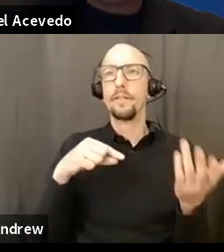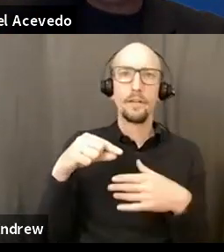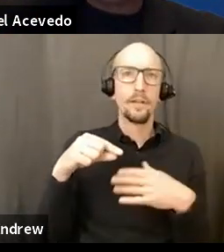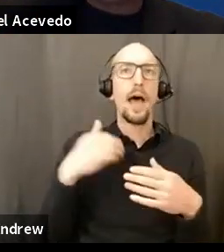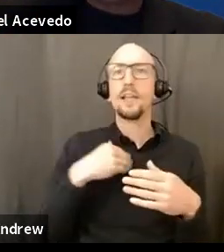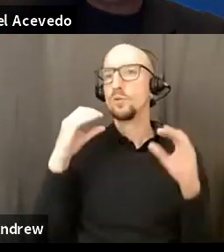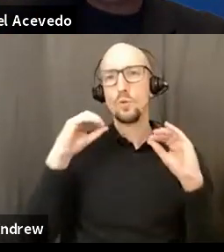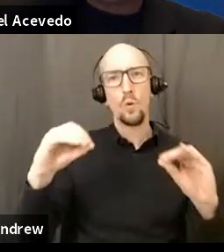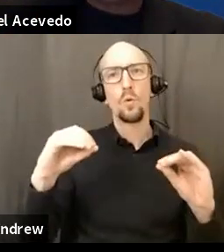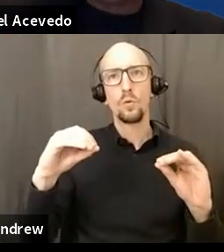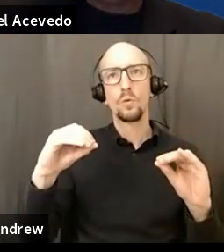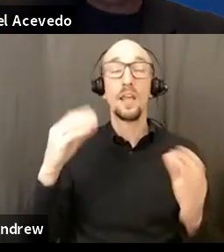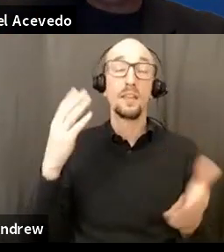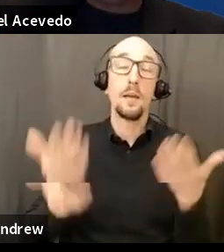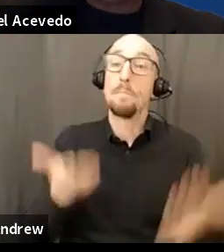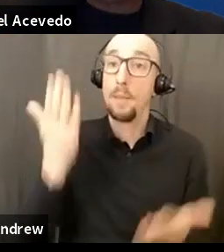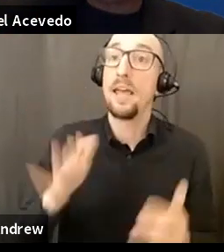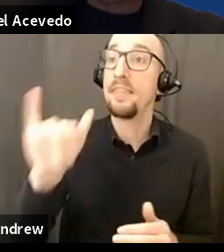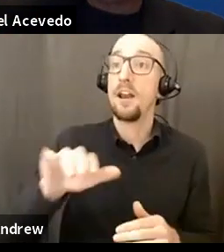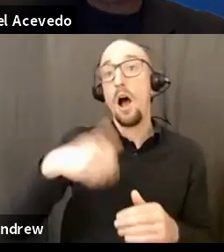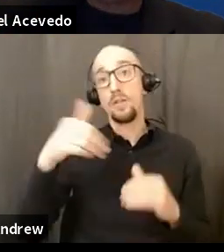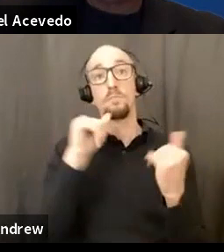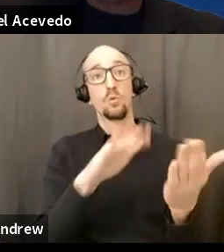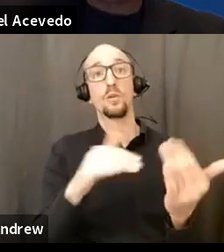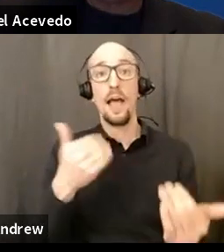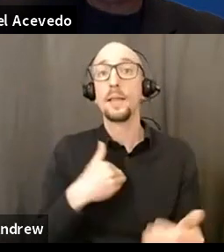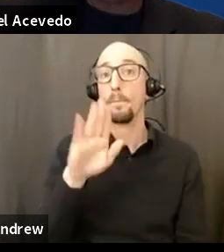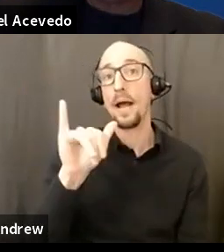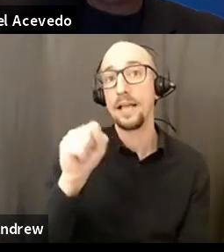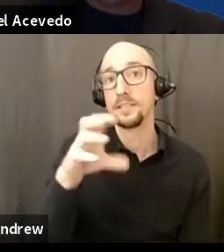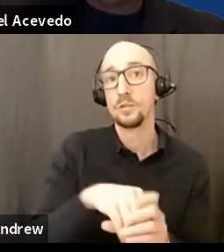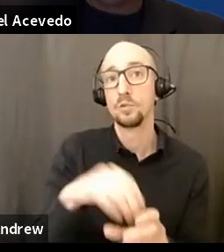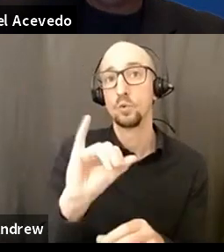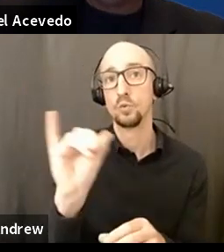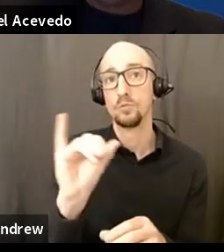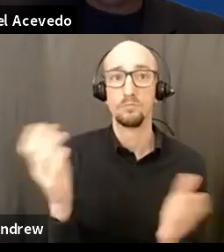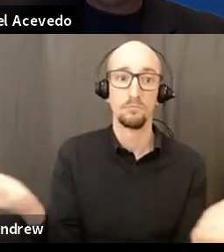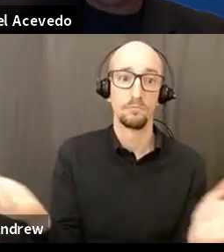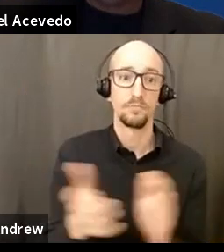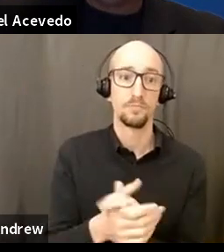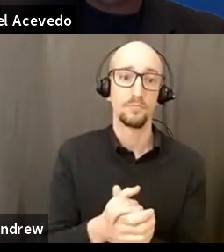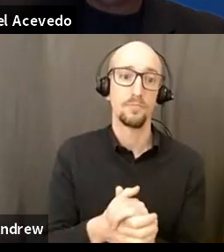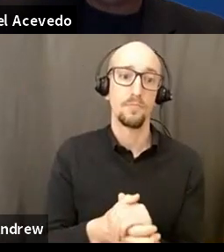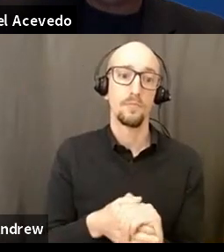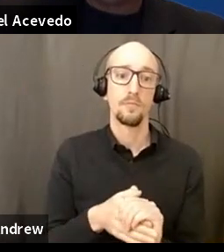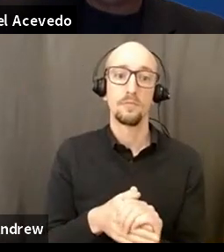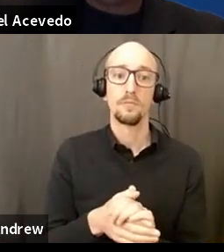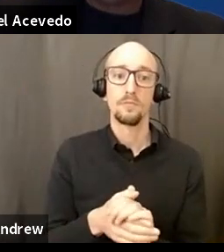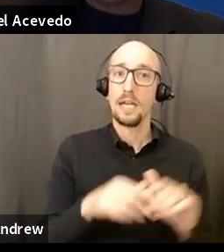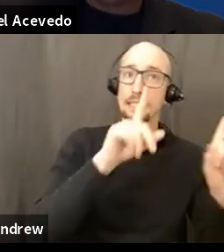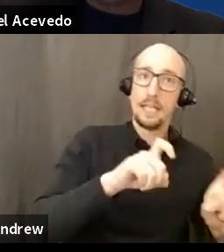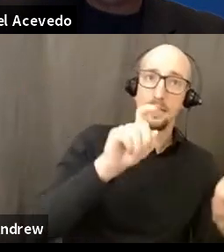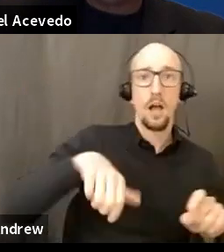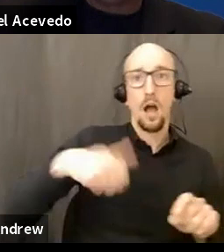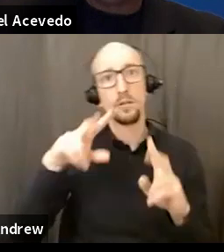bias. And to Ms. Sullivan's earlier point about tests being mired in structured